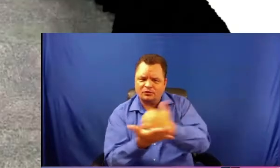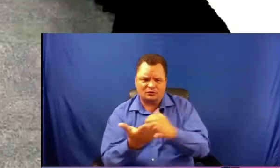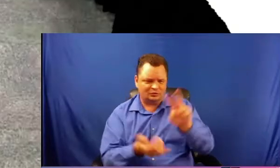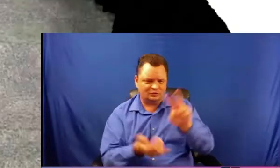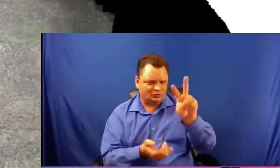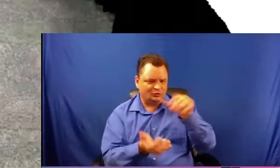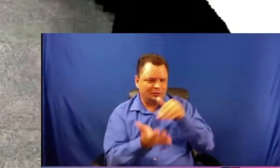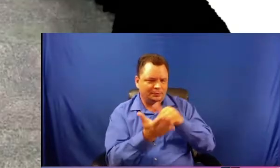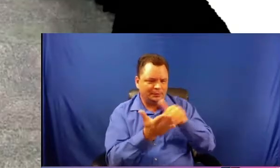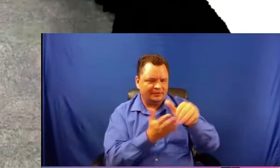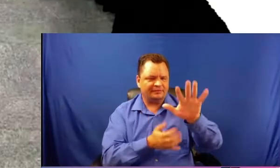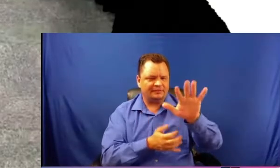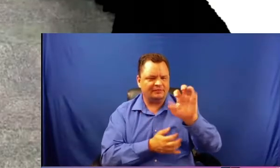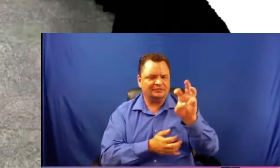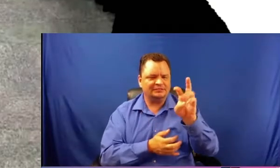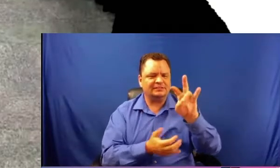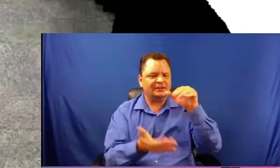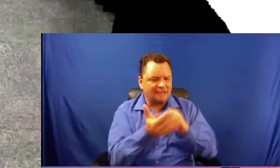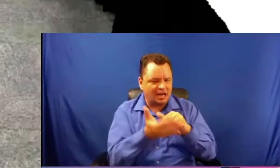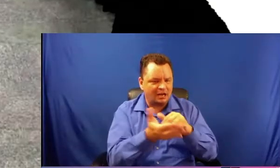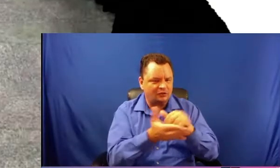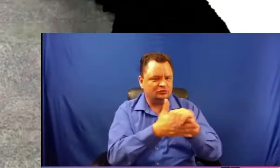$2,567,000,